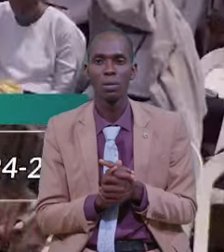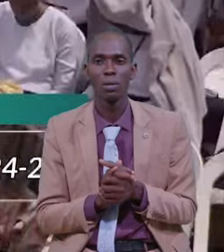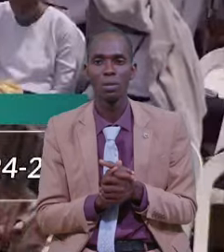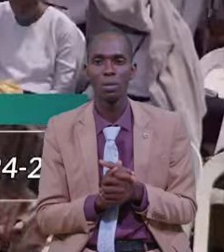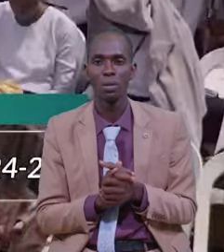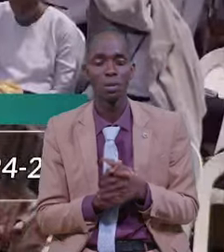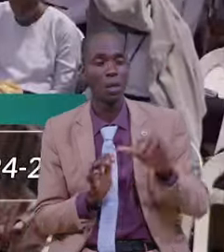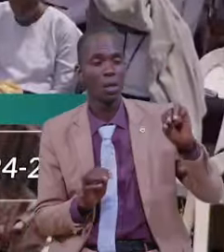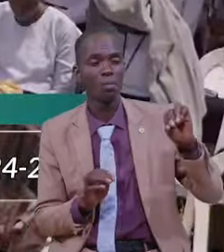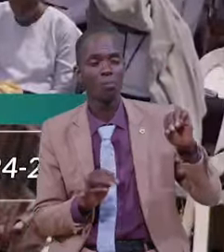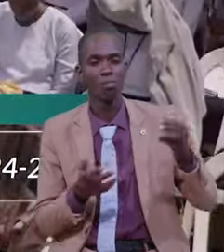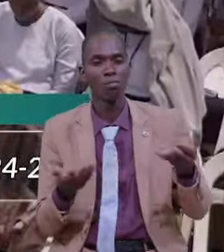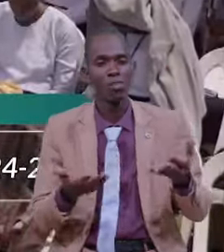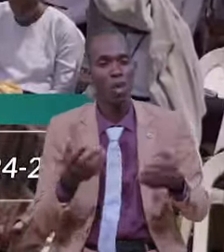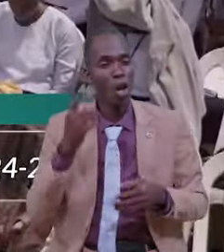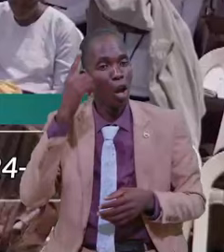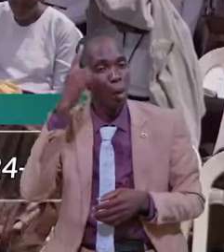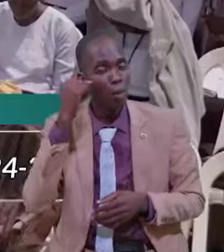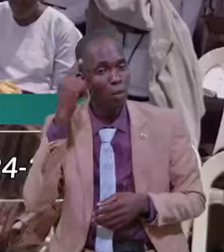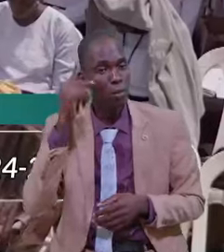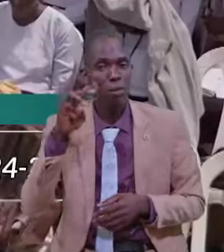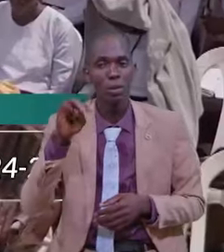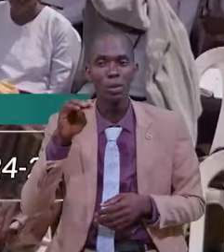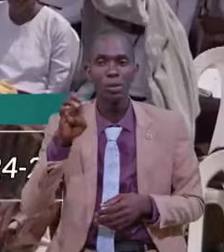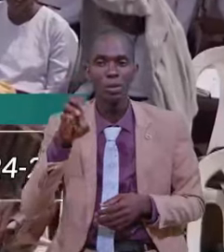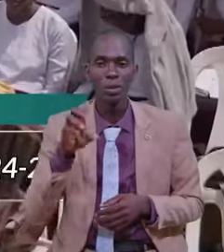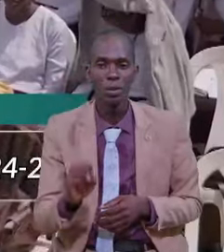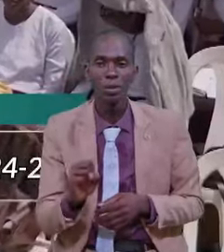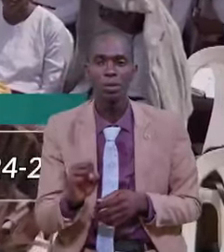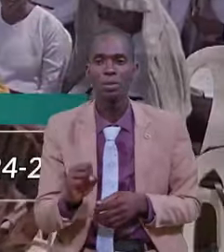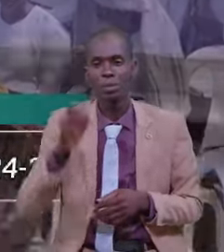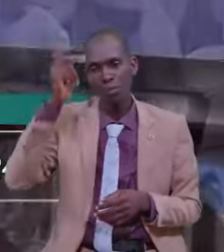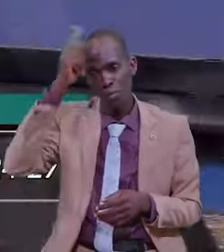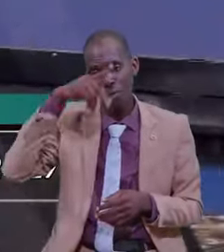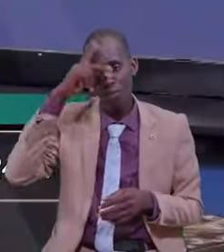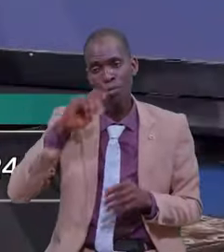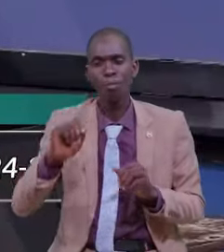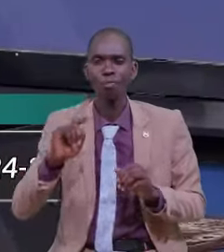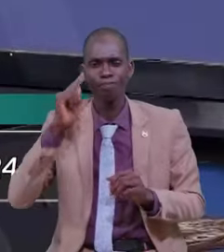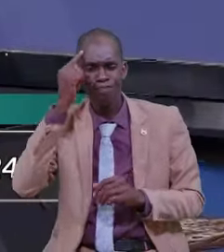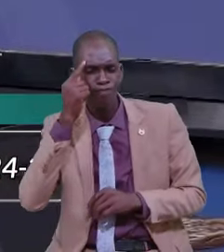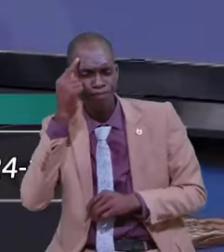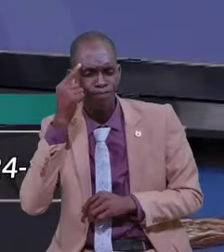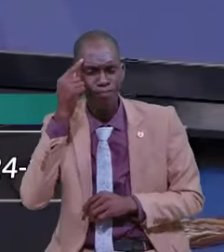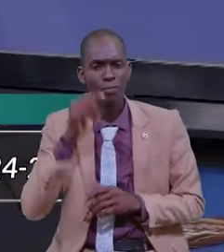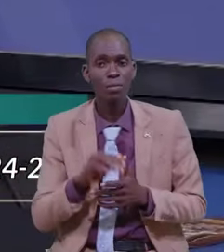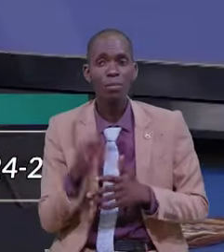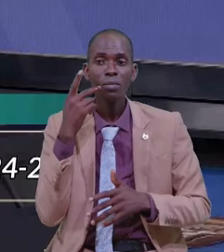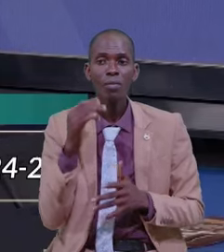Moses, prudent consideration. Now, Moses was to